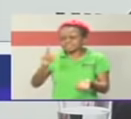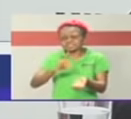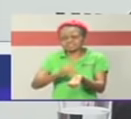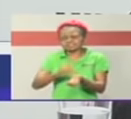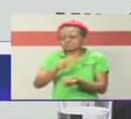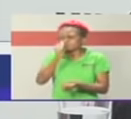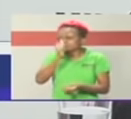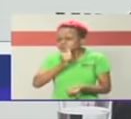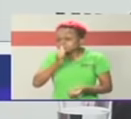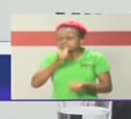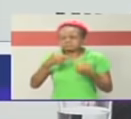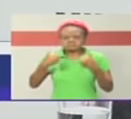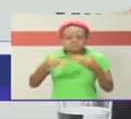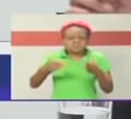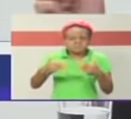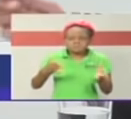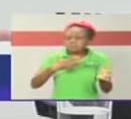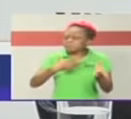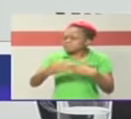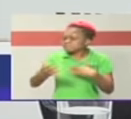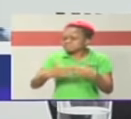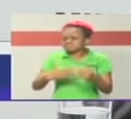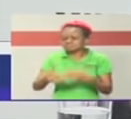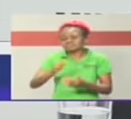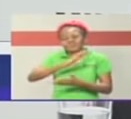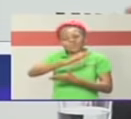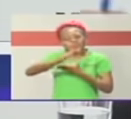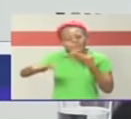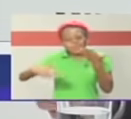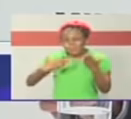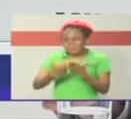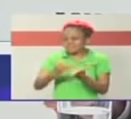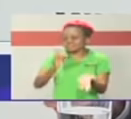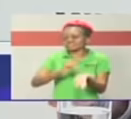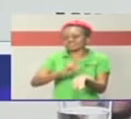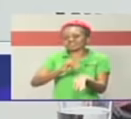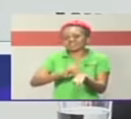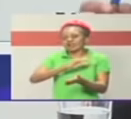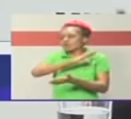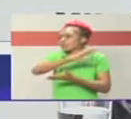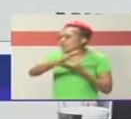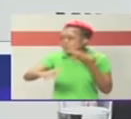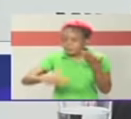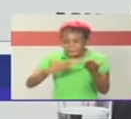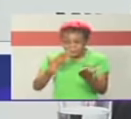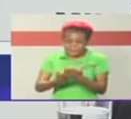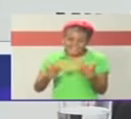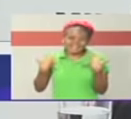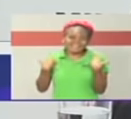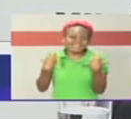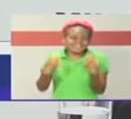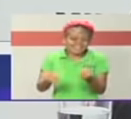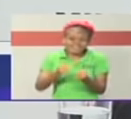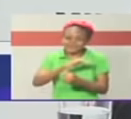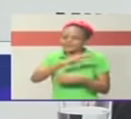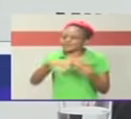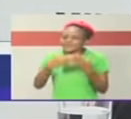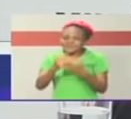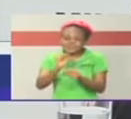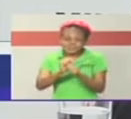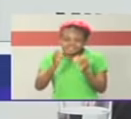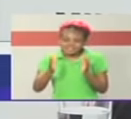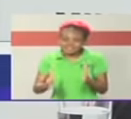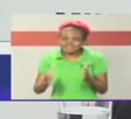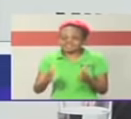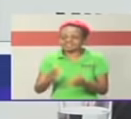It is available to all doctors, all A&Es, all health centers. These